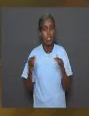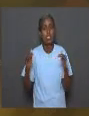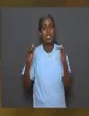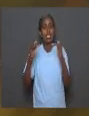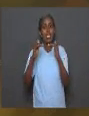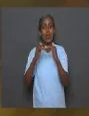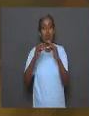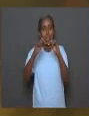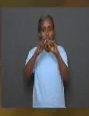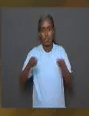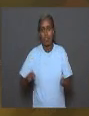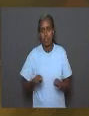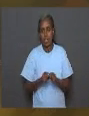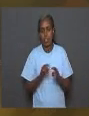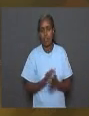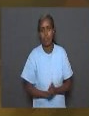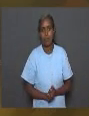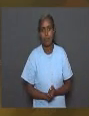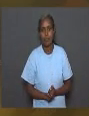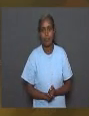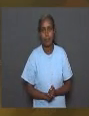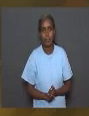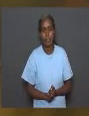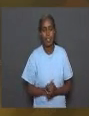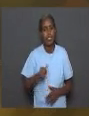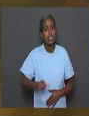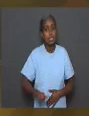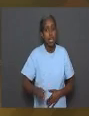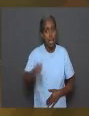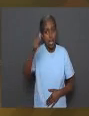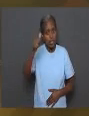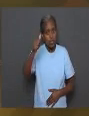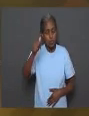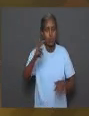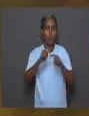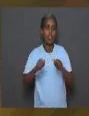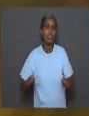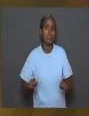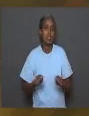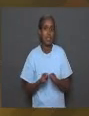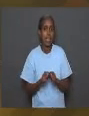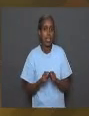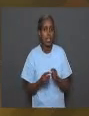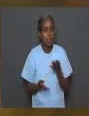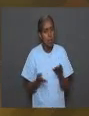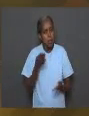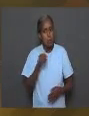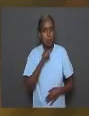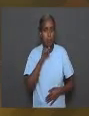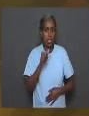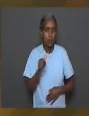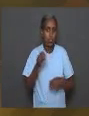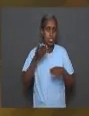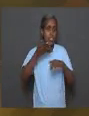equilateral triangle. The altitudes of a triangle may not